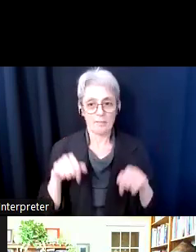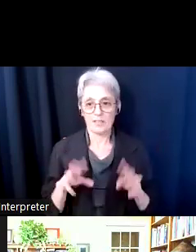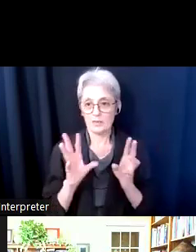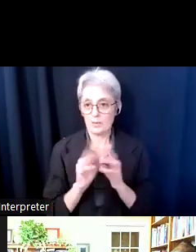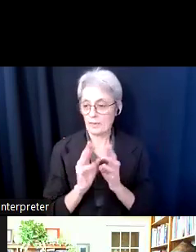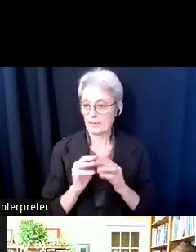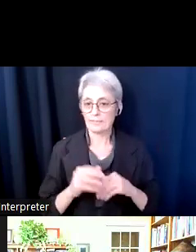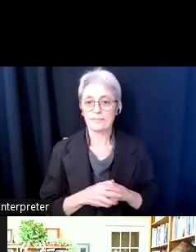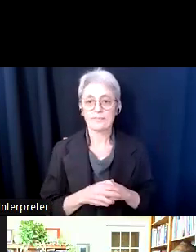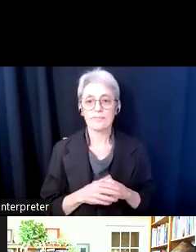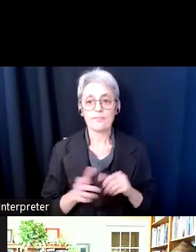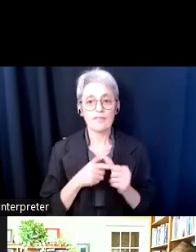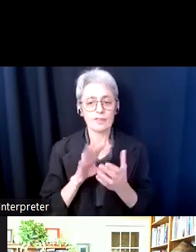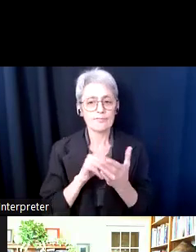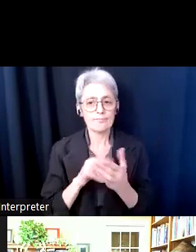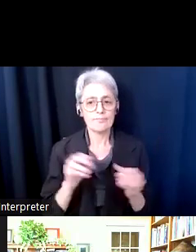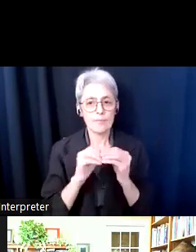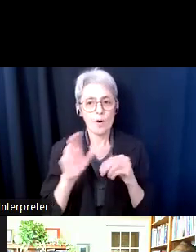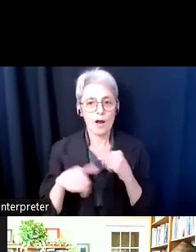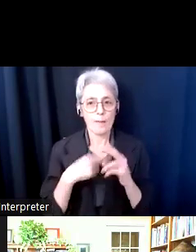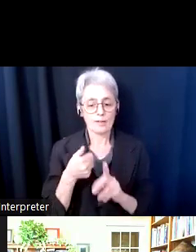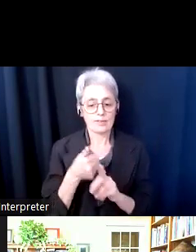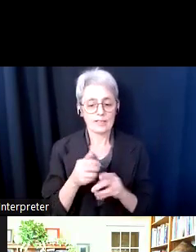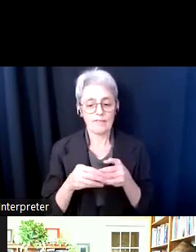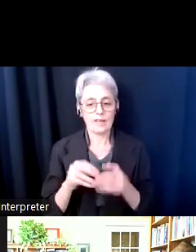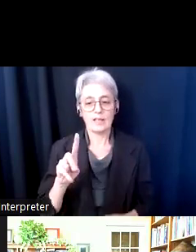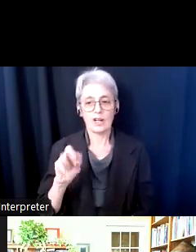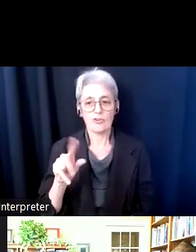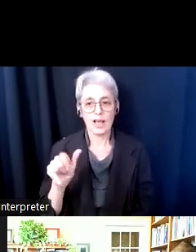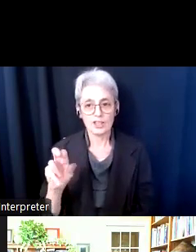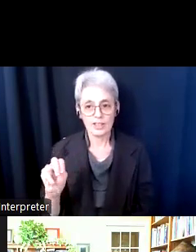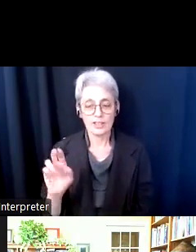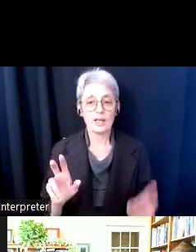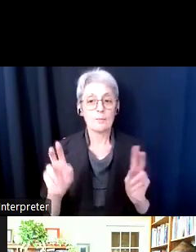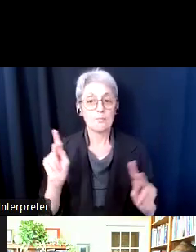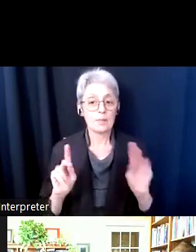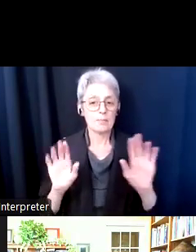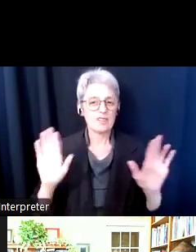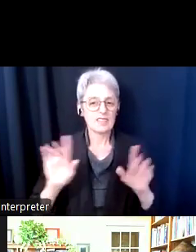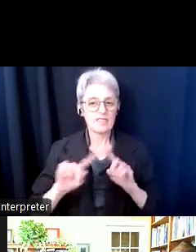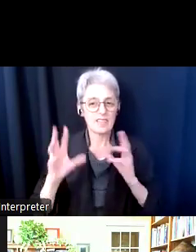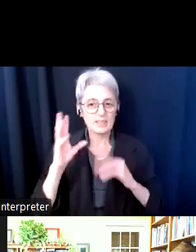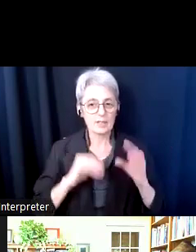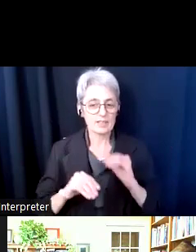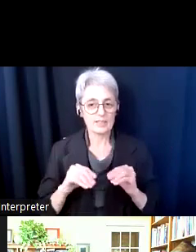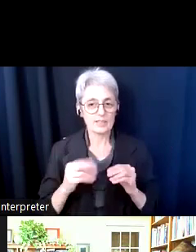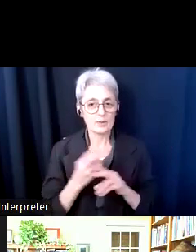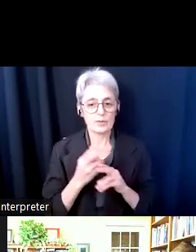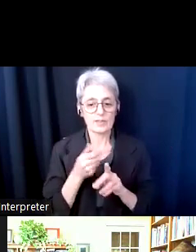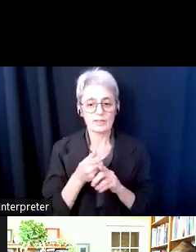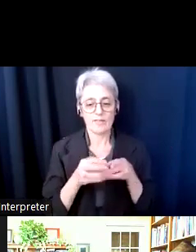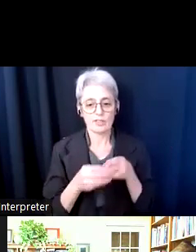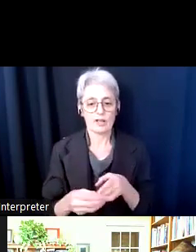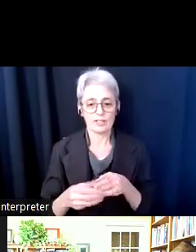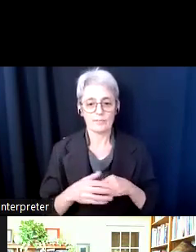general about self-direction and people's experiences with self-direction. We want to share some best practices,